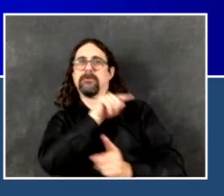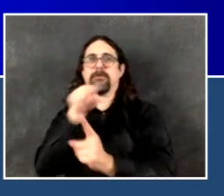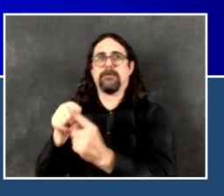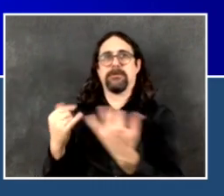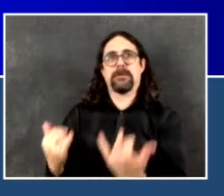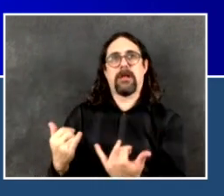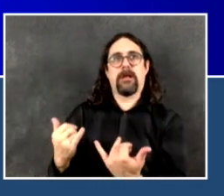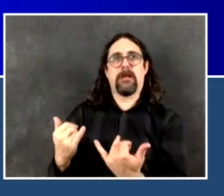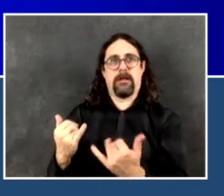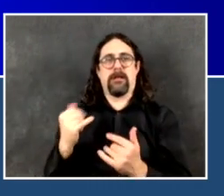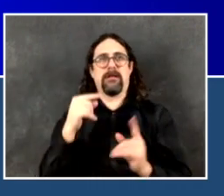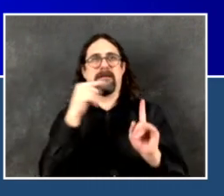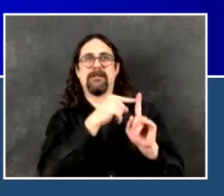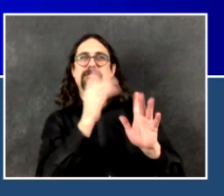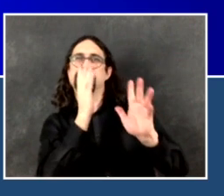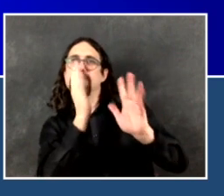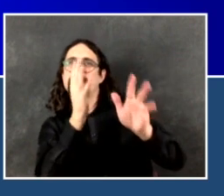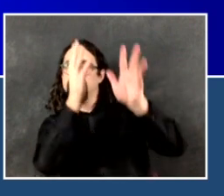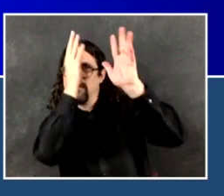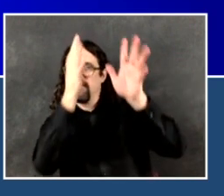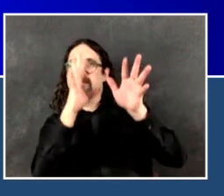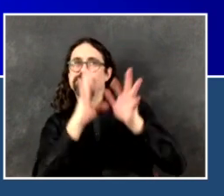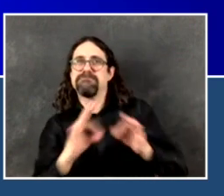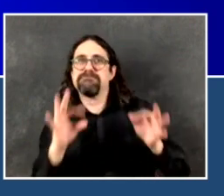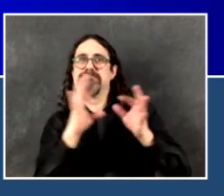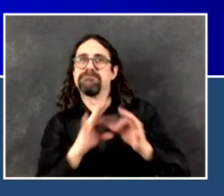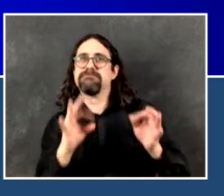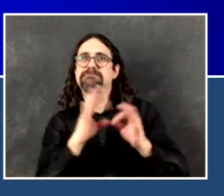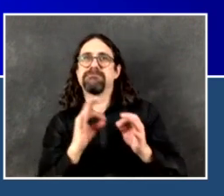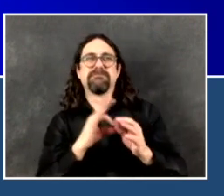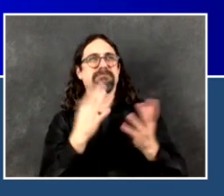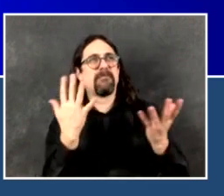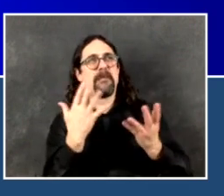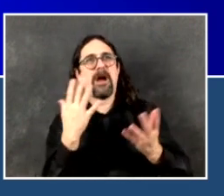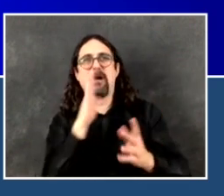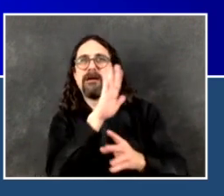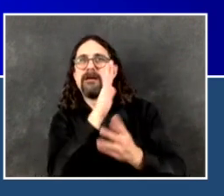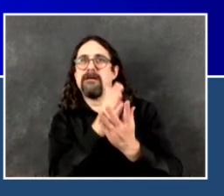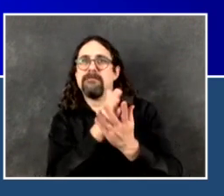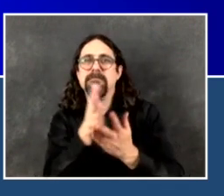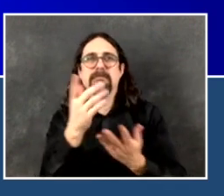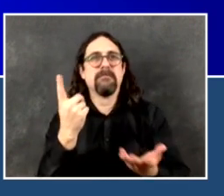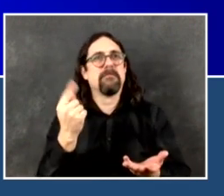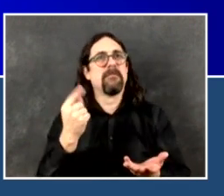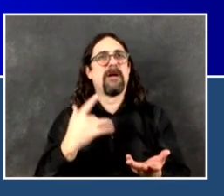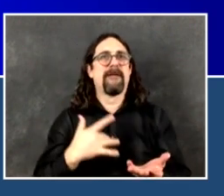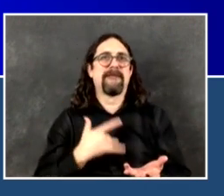The challenges they faced, the pain that they overcame somehow.